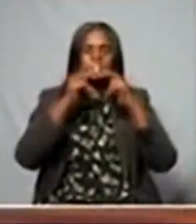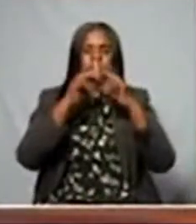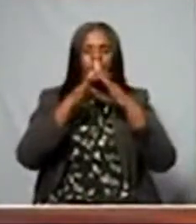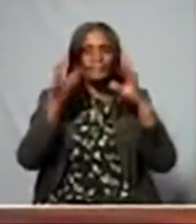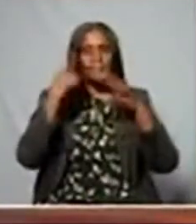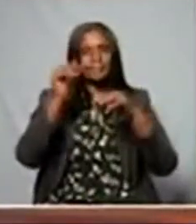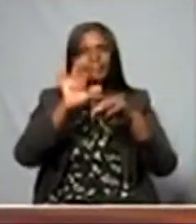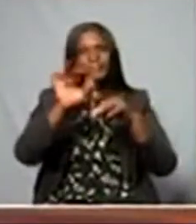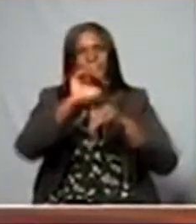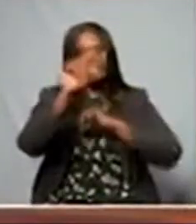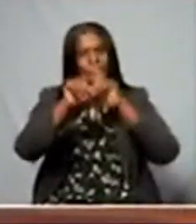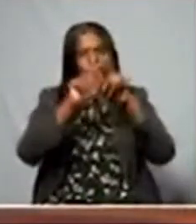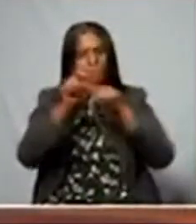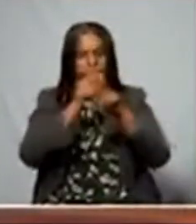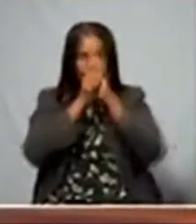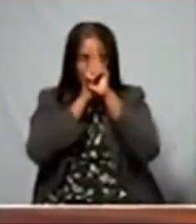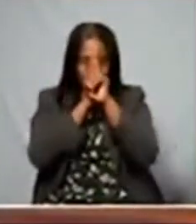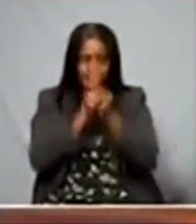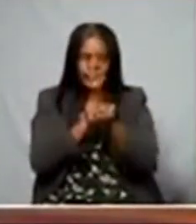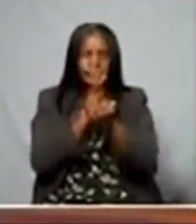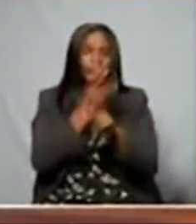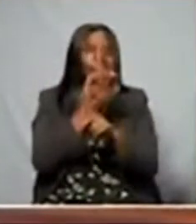question, Honorable. The